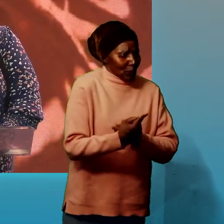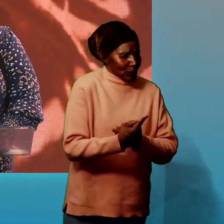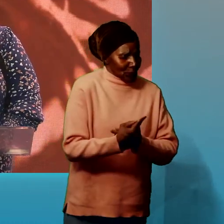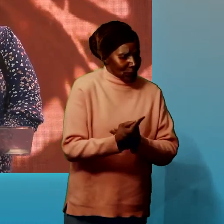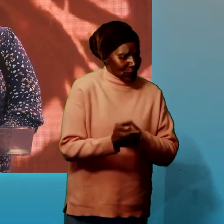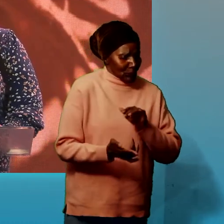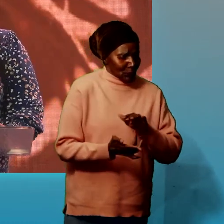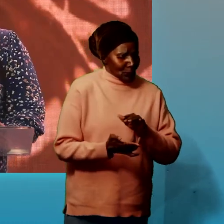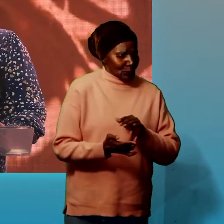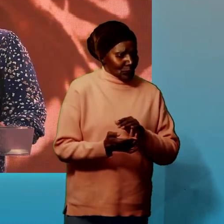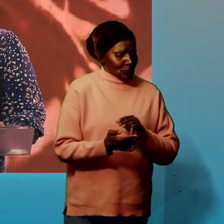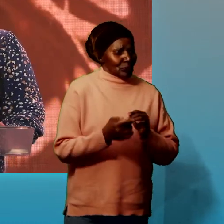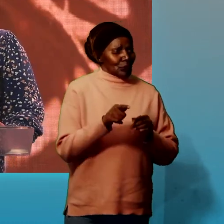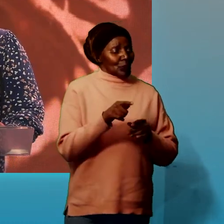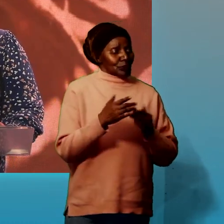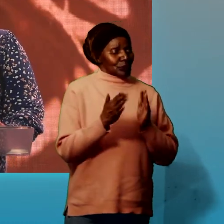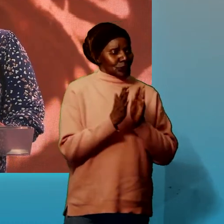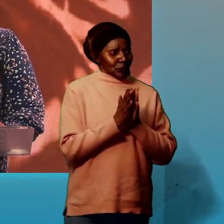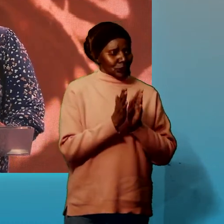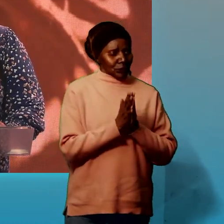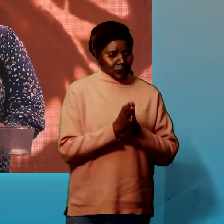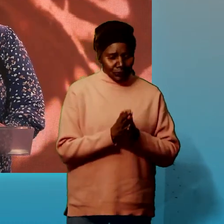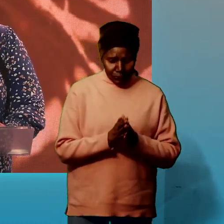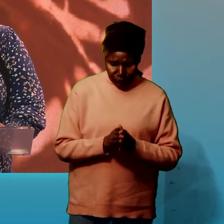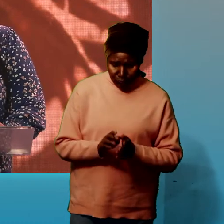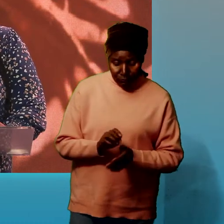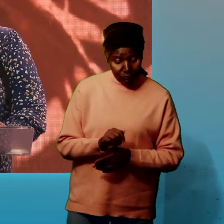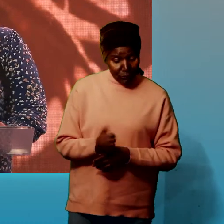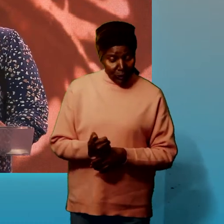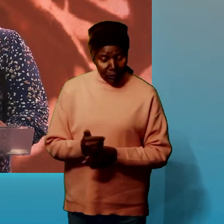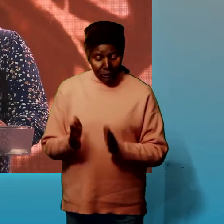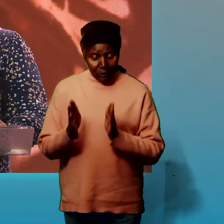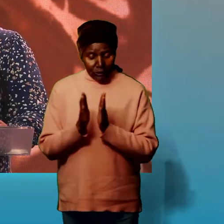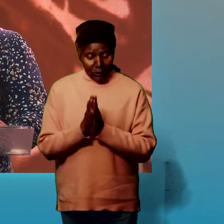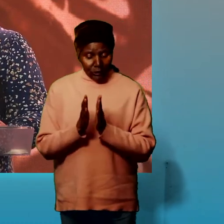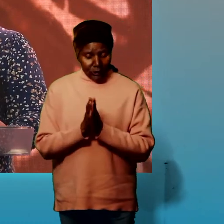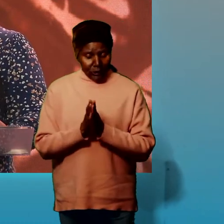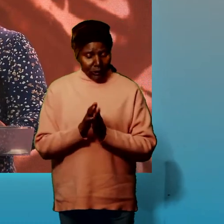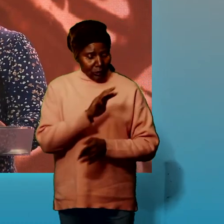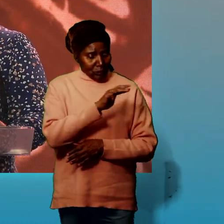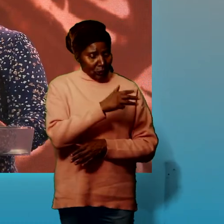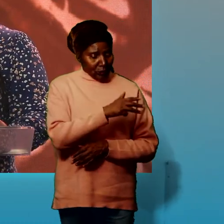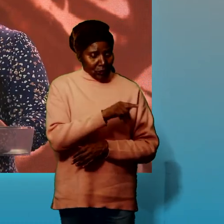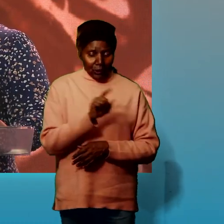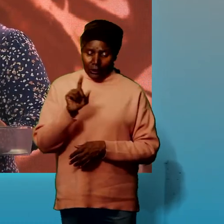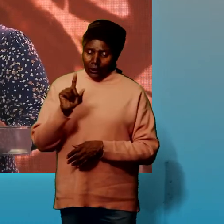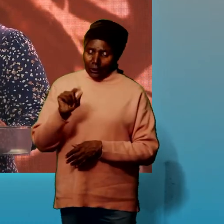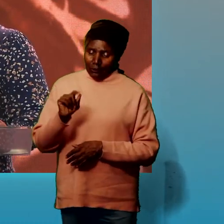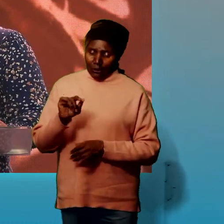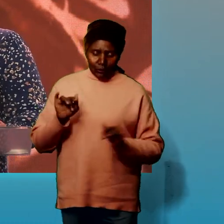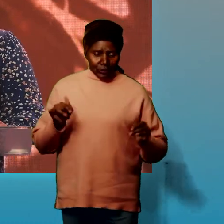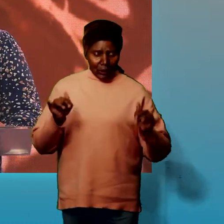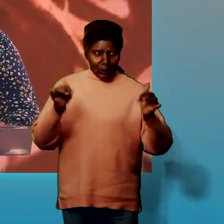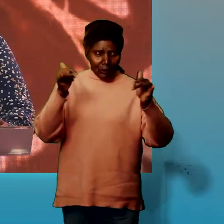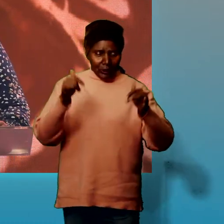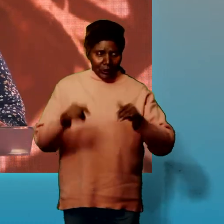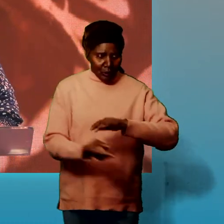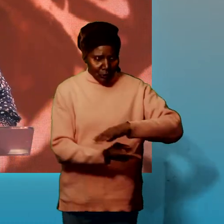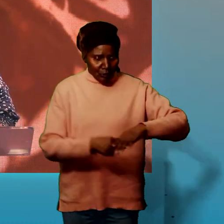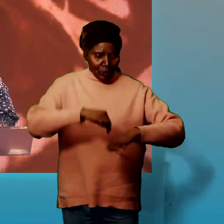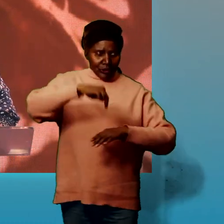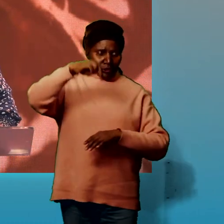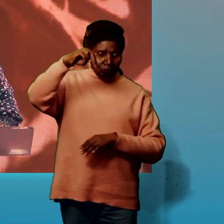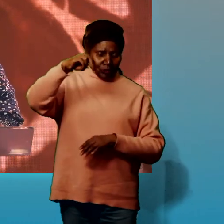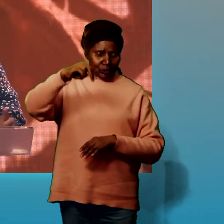Sunday, we will together celebrate the resurrection at 9 and 11 a.m. Pastor Scott will bring a word